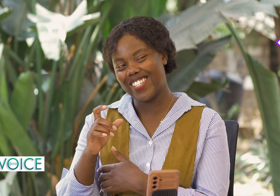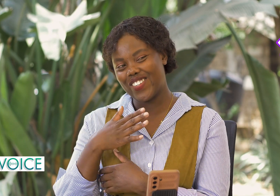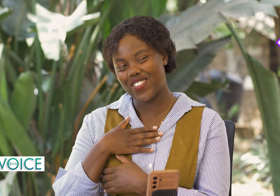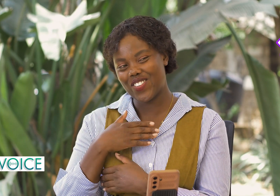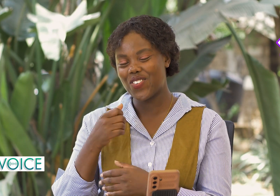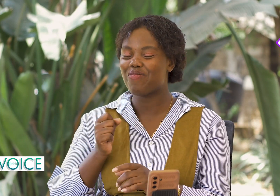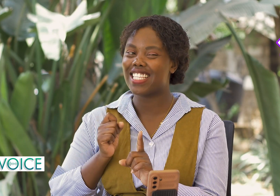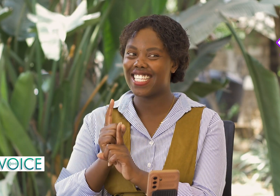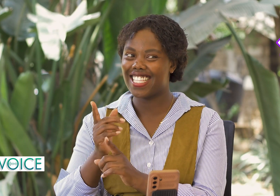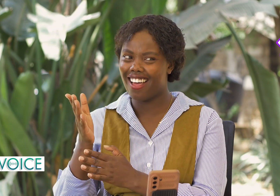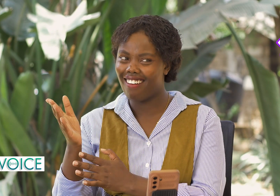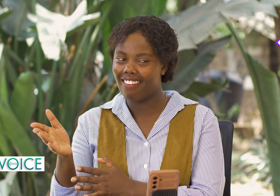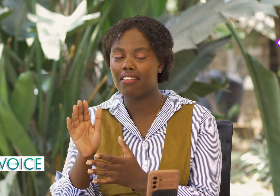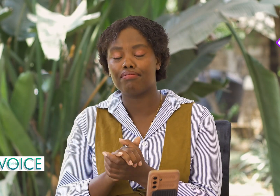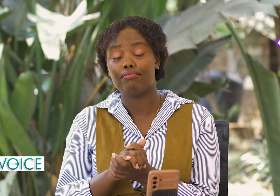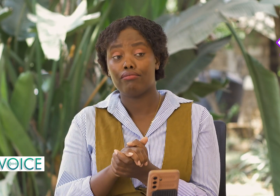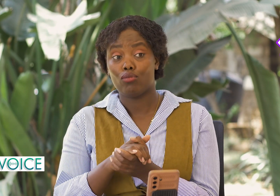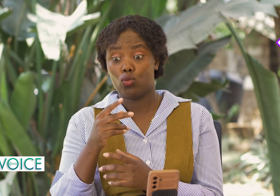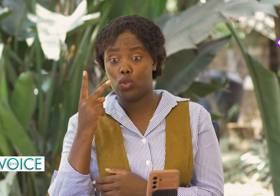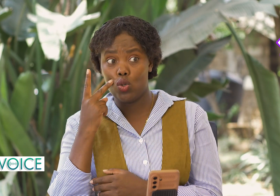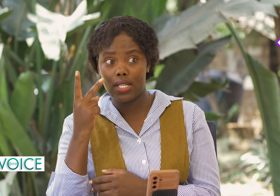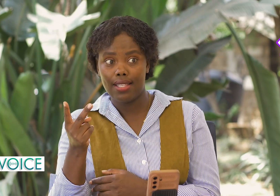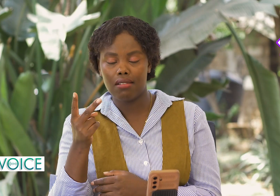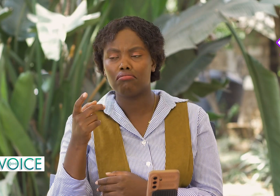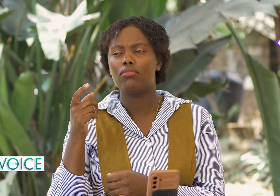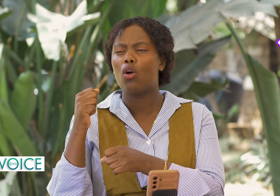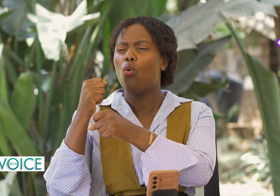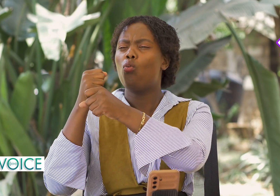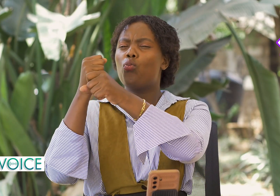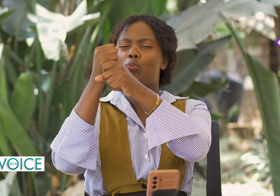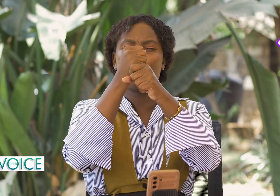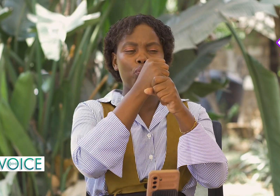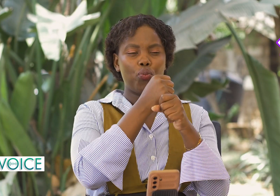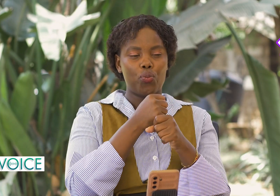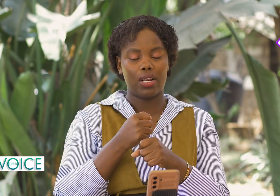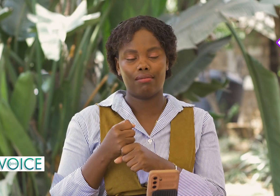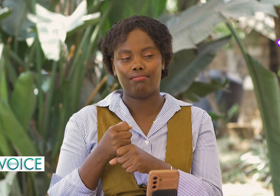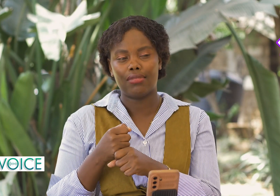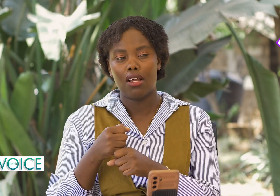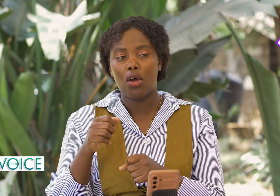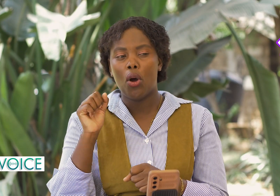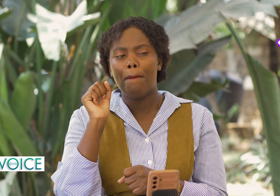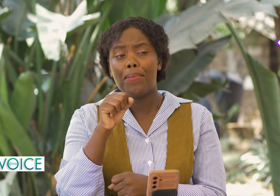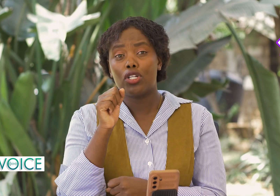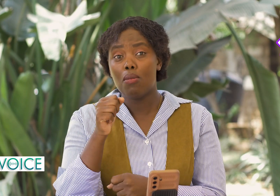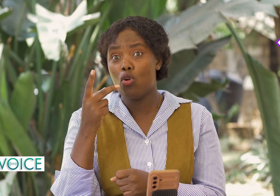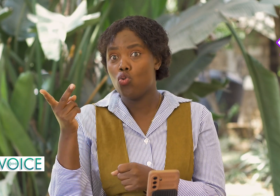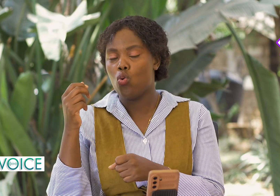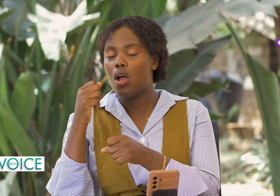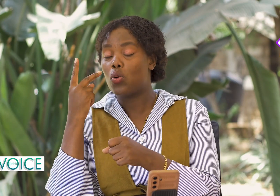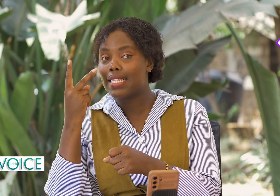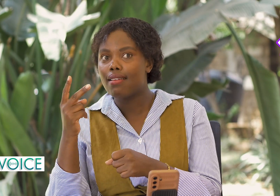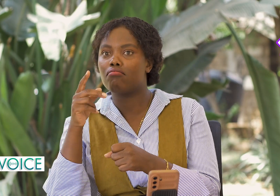So, on to our next question. Question for Kat. You have worked